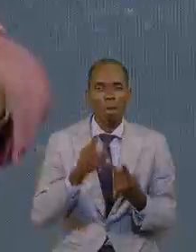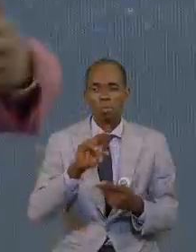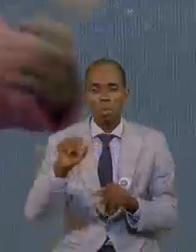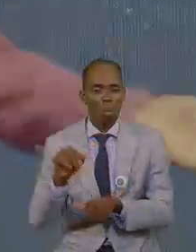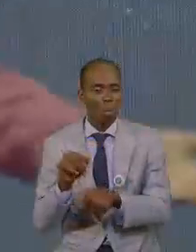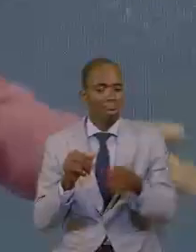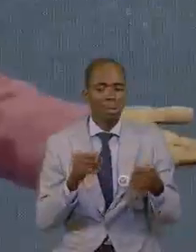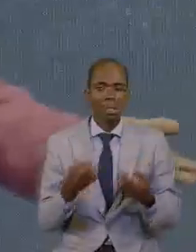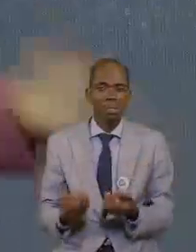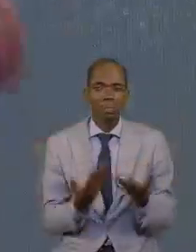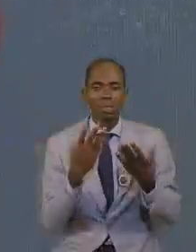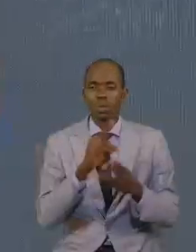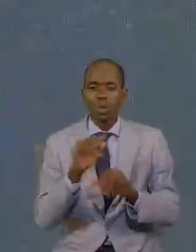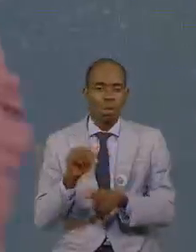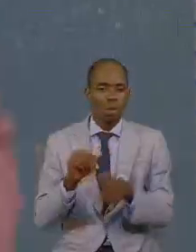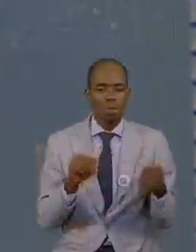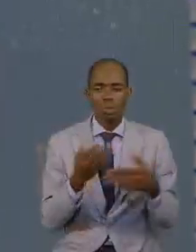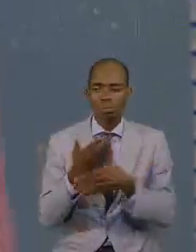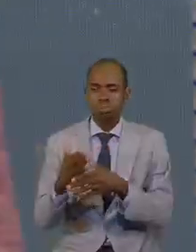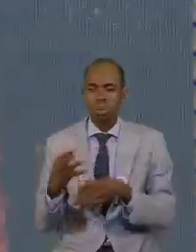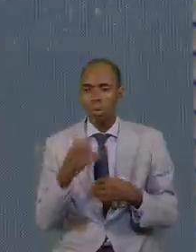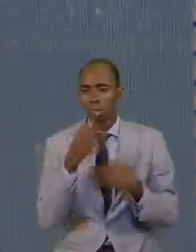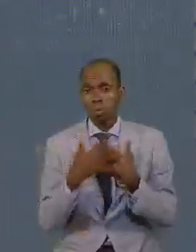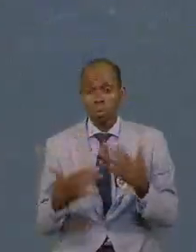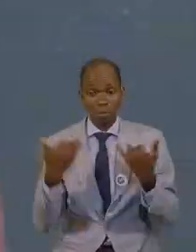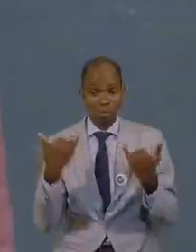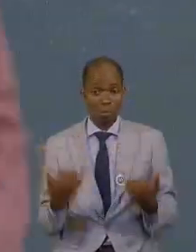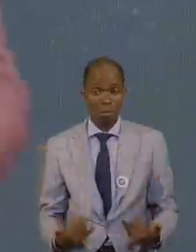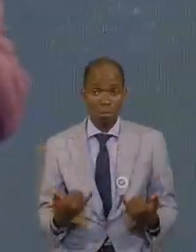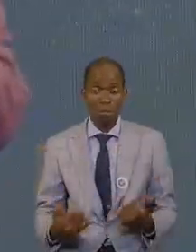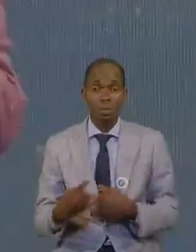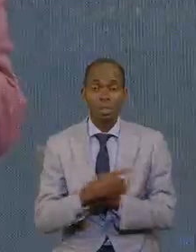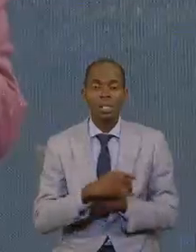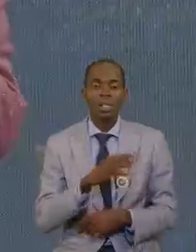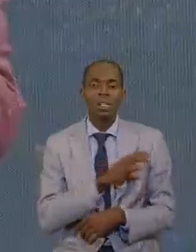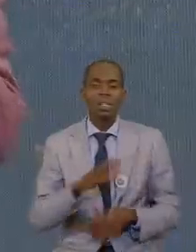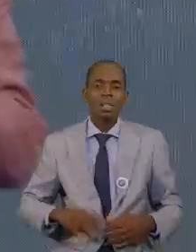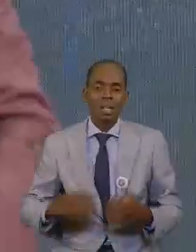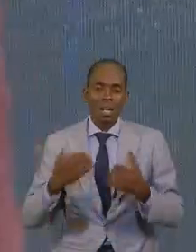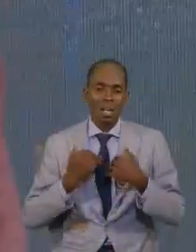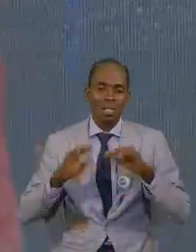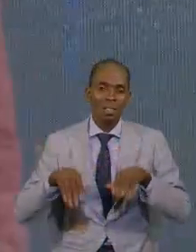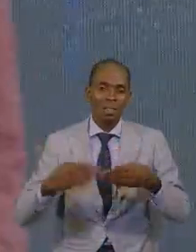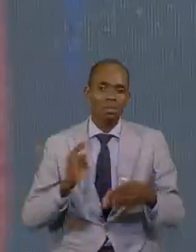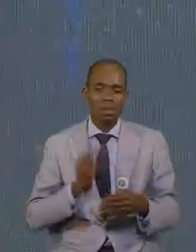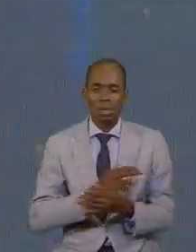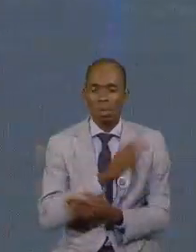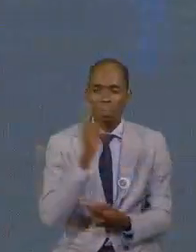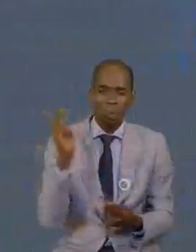no other shedding of blood today. Christ has given us a perfect propitiation.